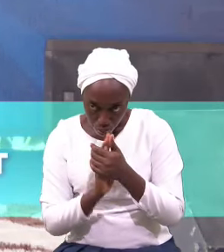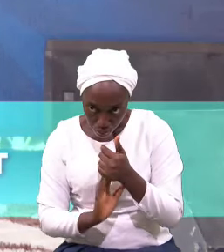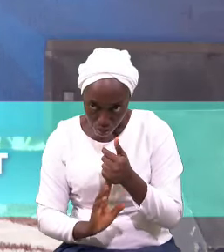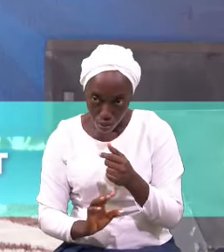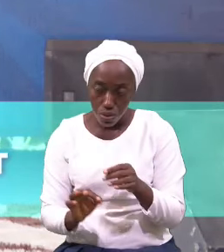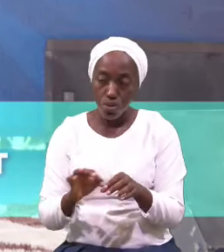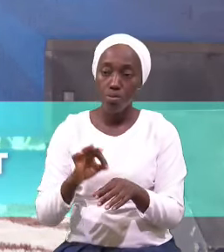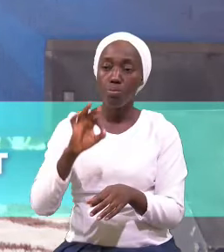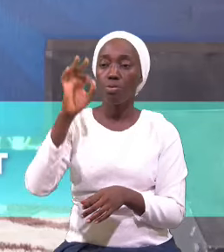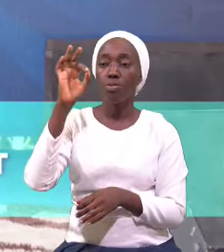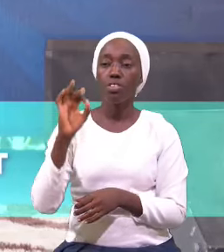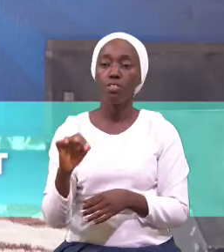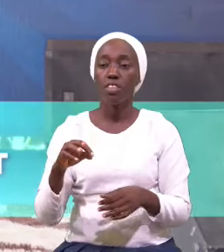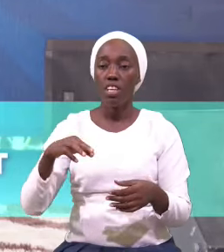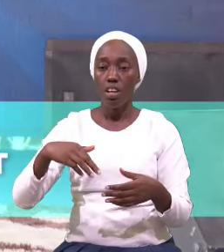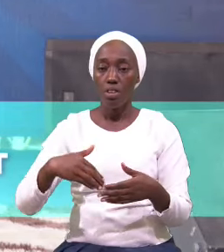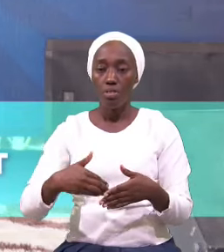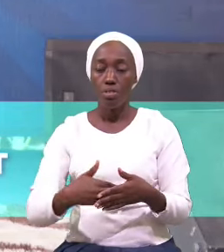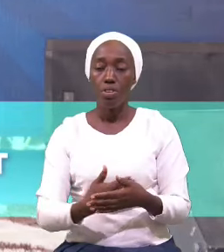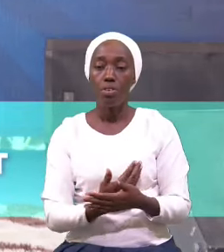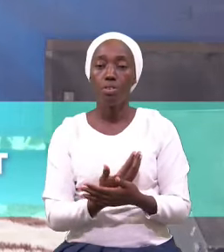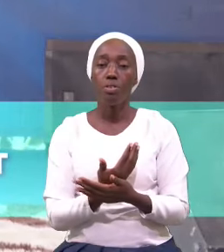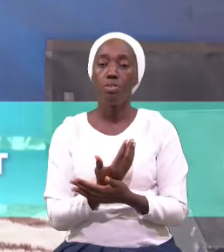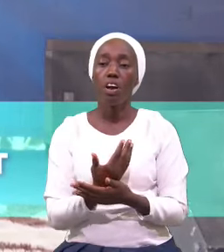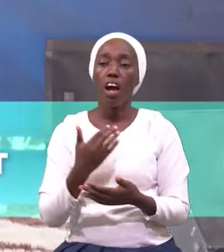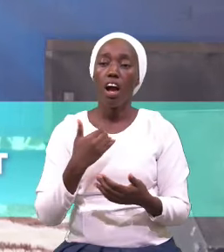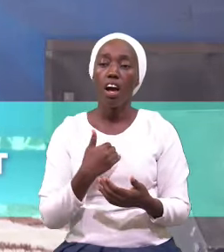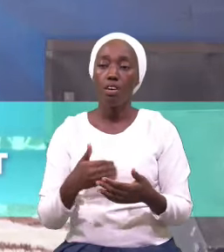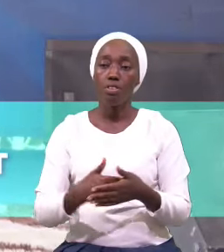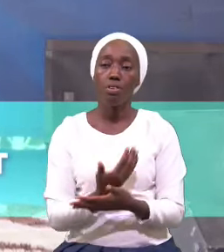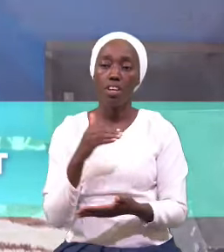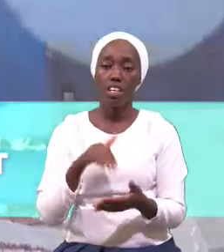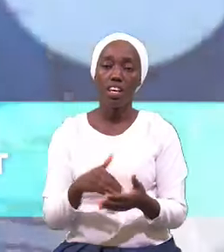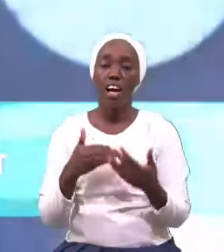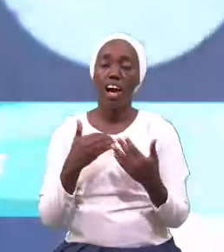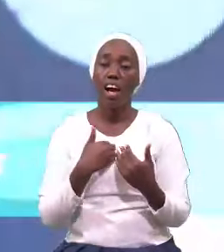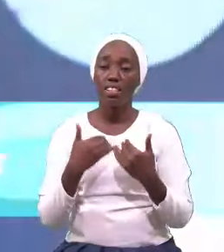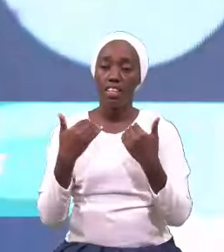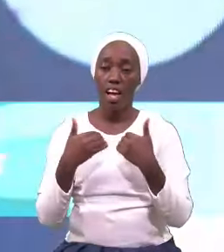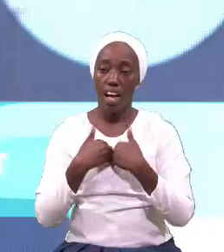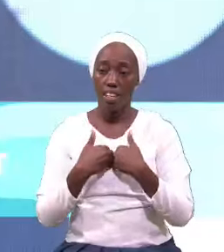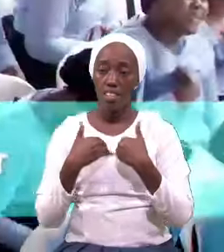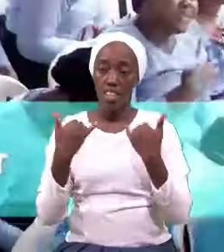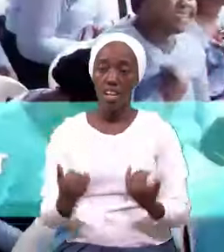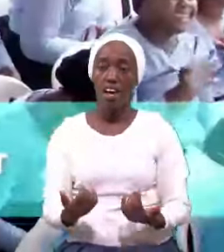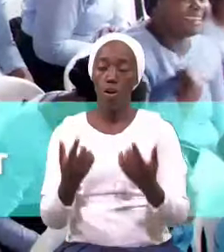Renewal has now come. For me. I mean it. I said for me.